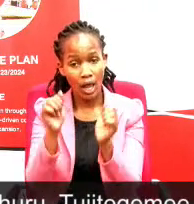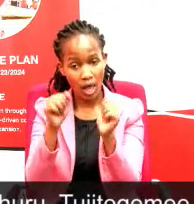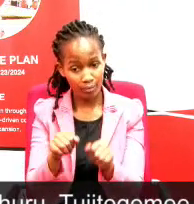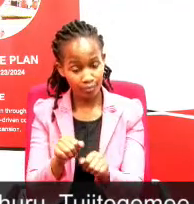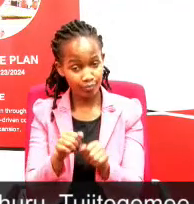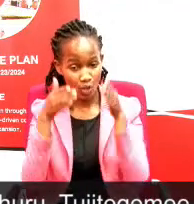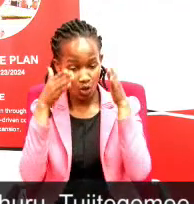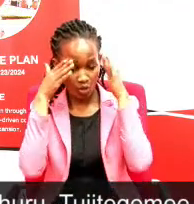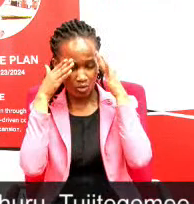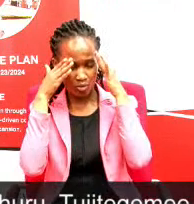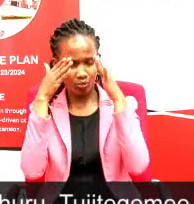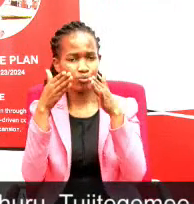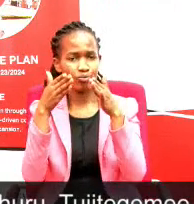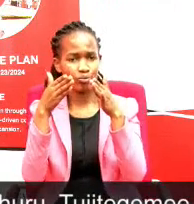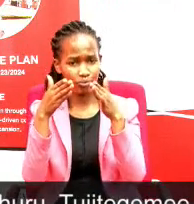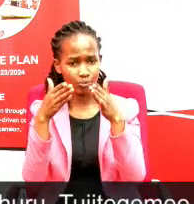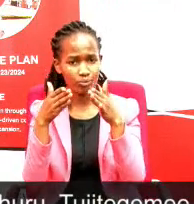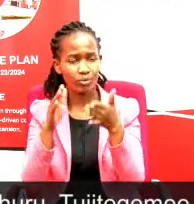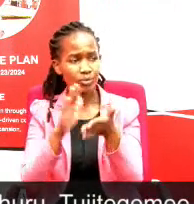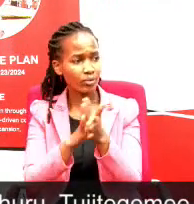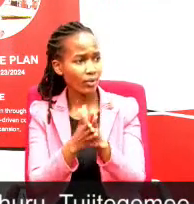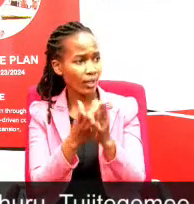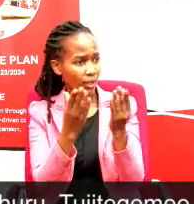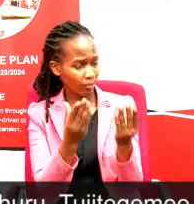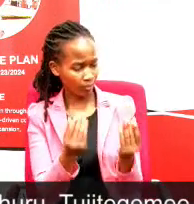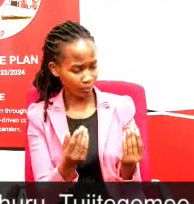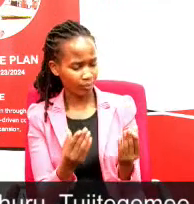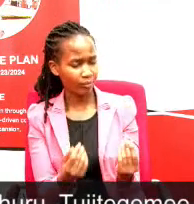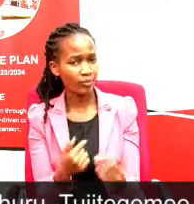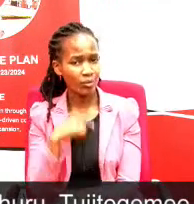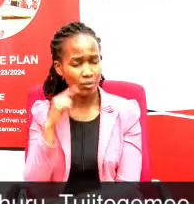very keen to see as it becomes simple. And I think